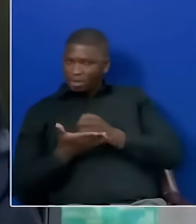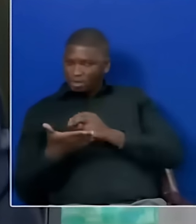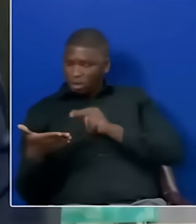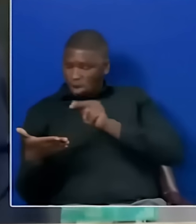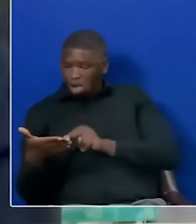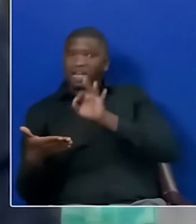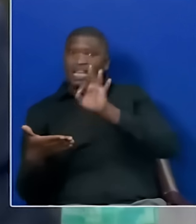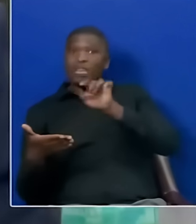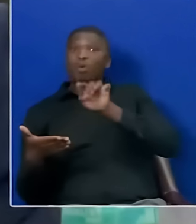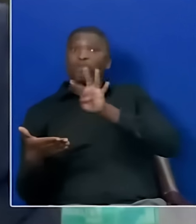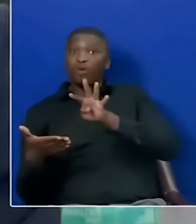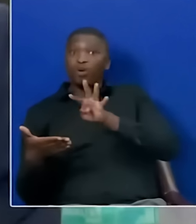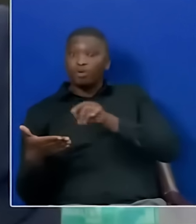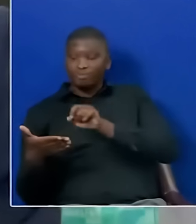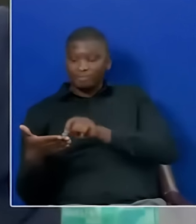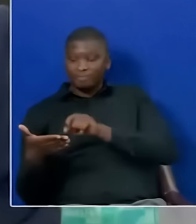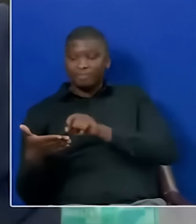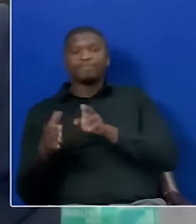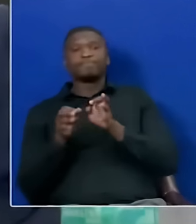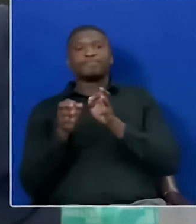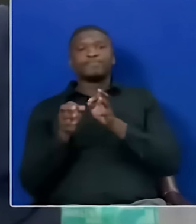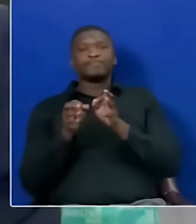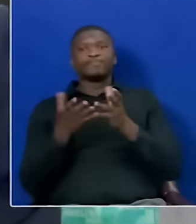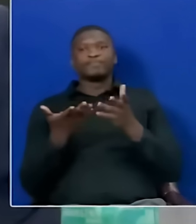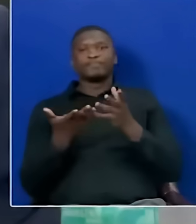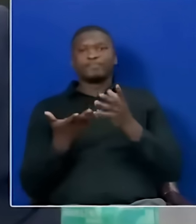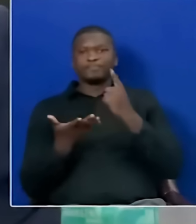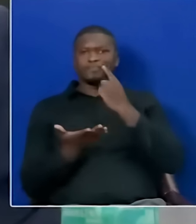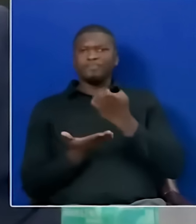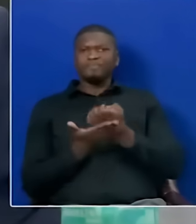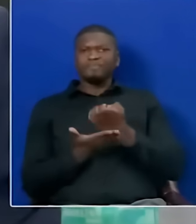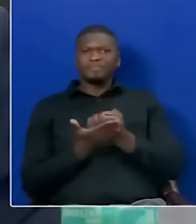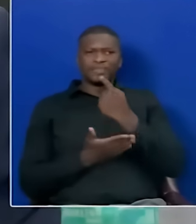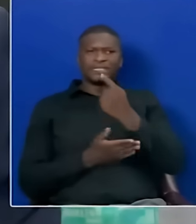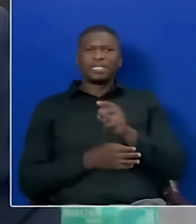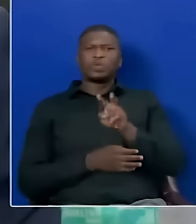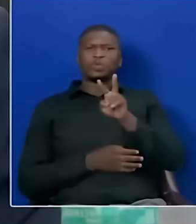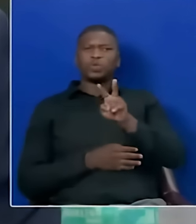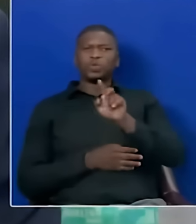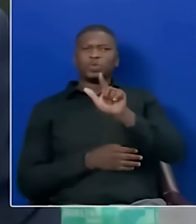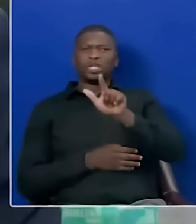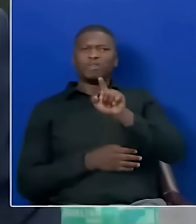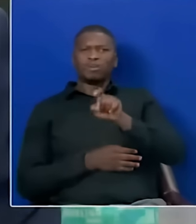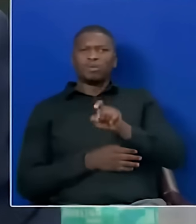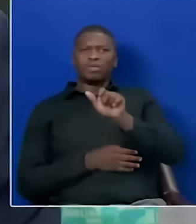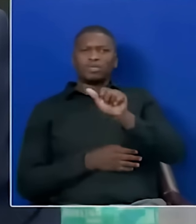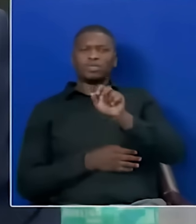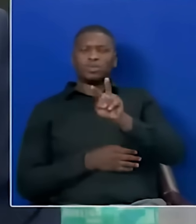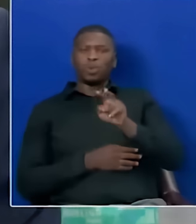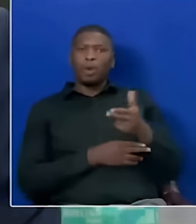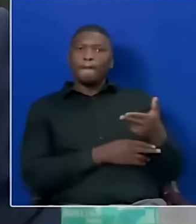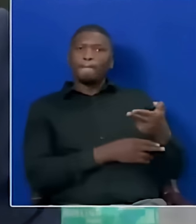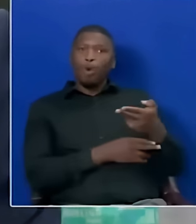3.4 describe the exhibit as two 7.62 millimeter caliber fired bullet